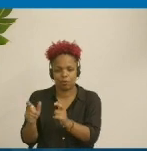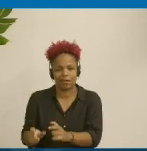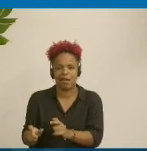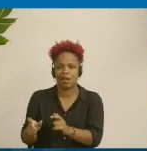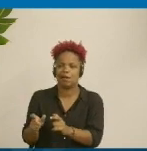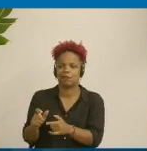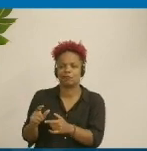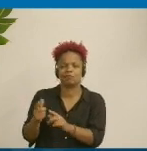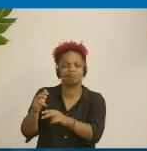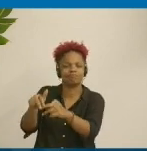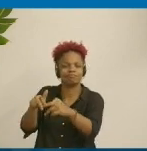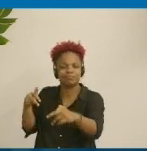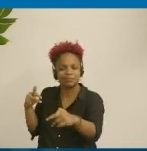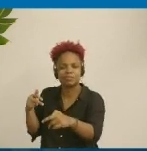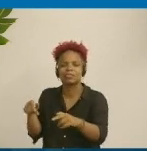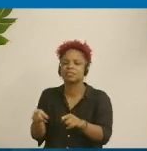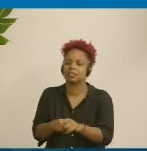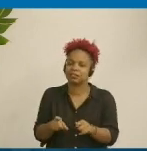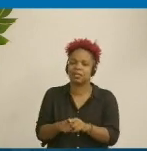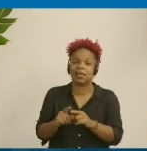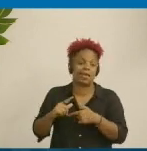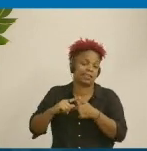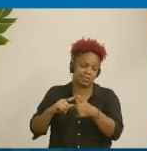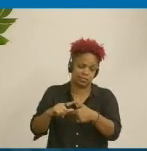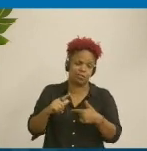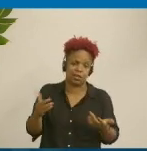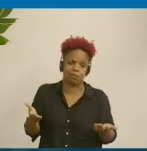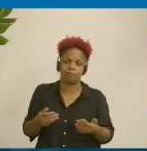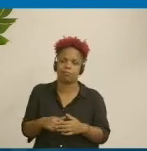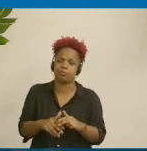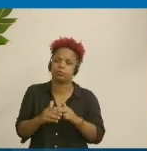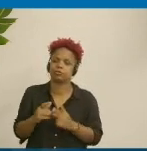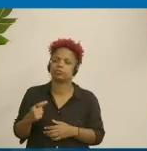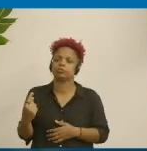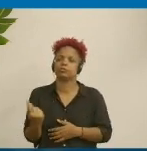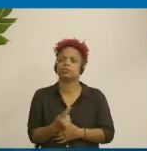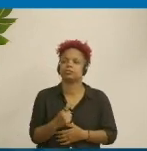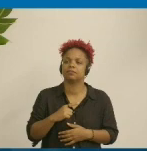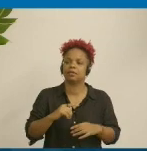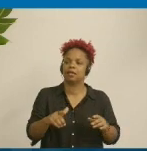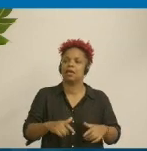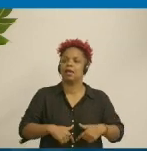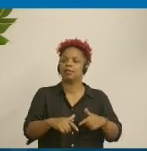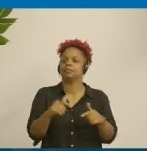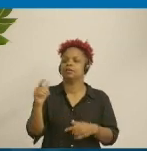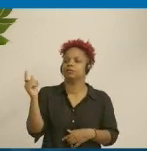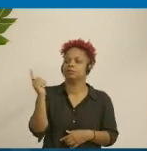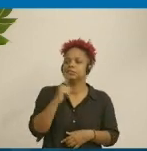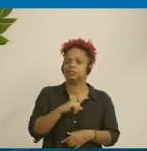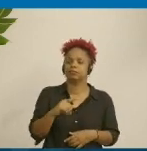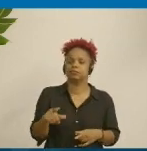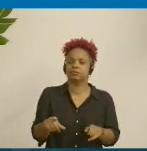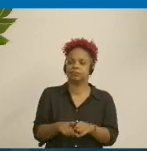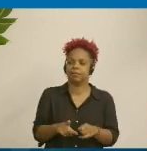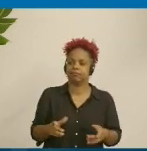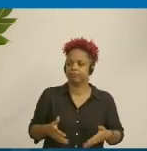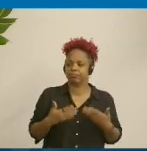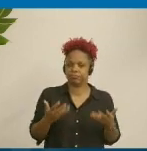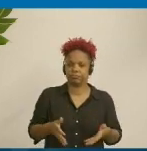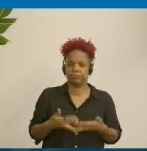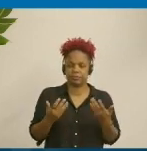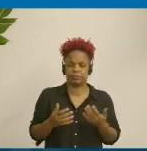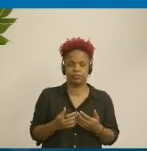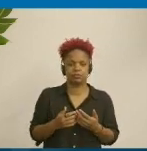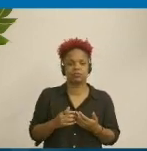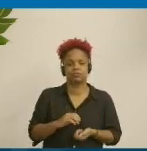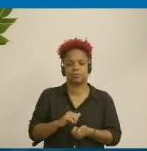also valuable traditional knowledge about health alive for generations to come. And in using those local